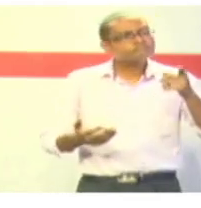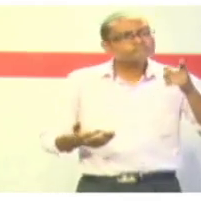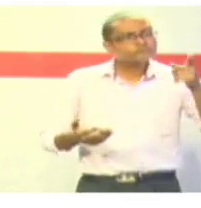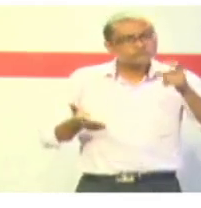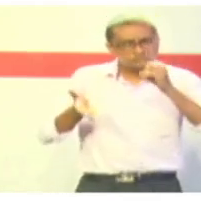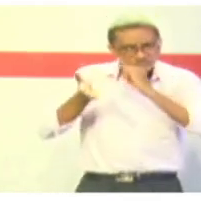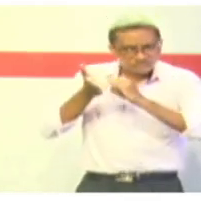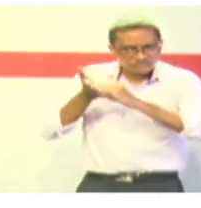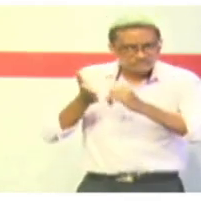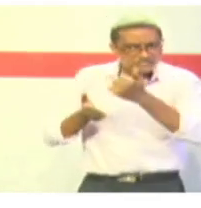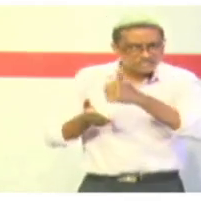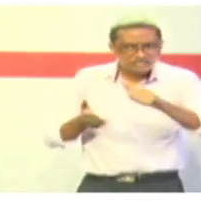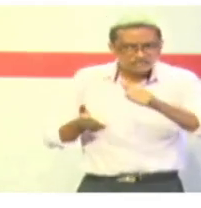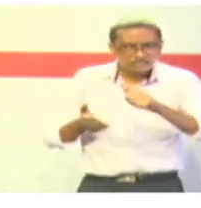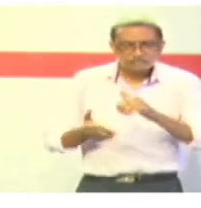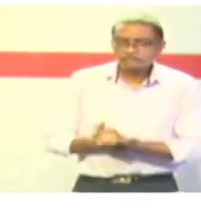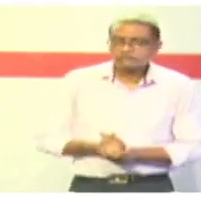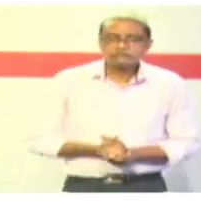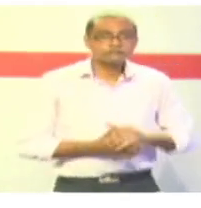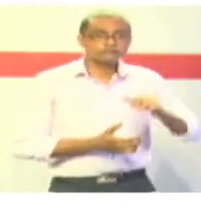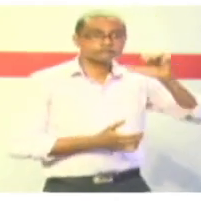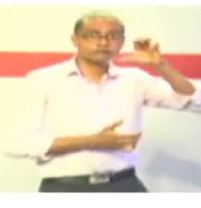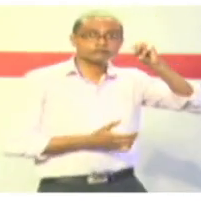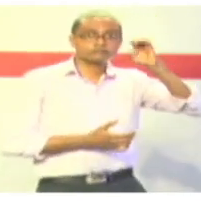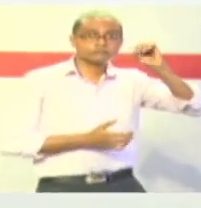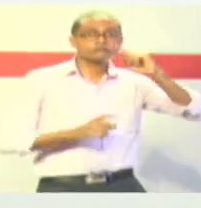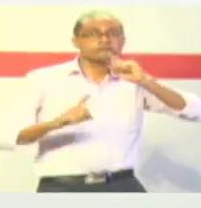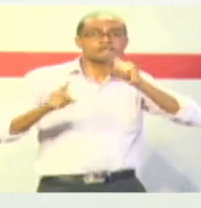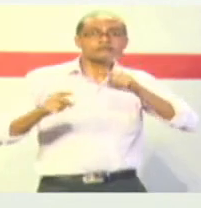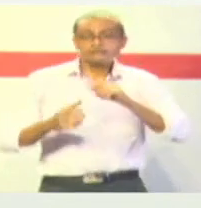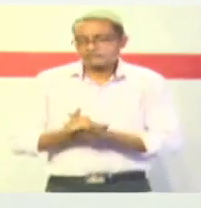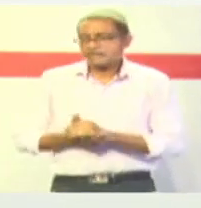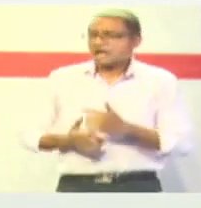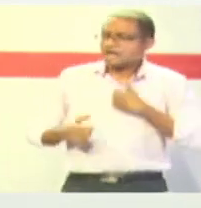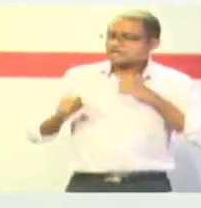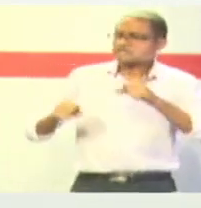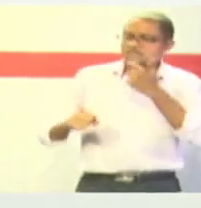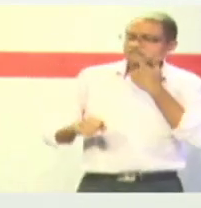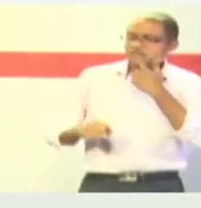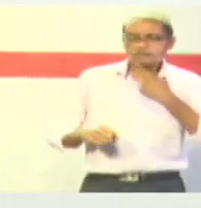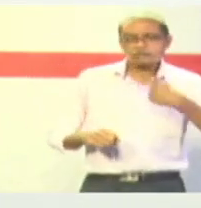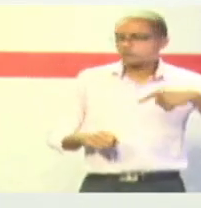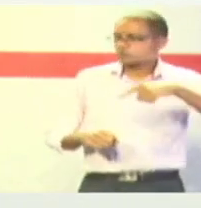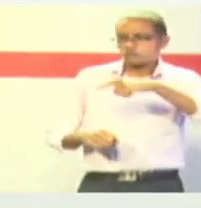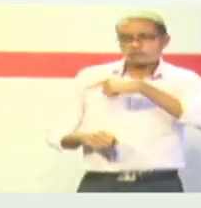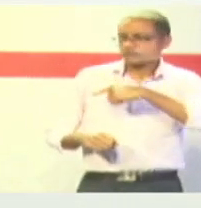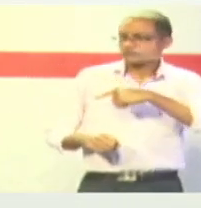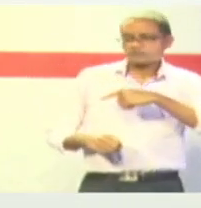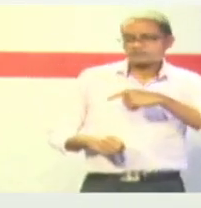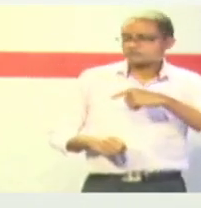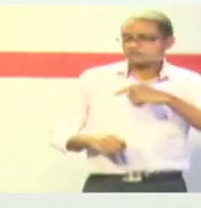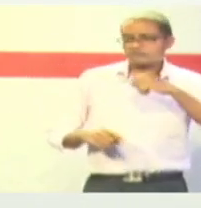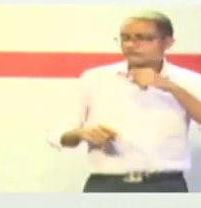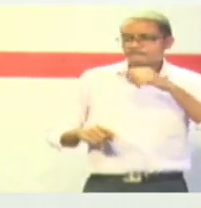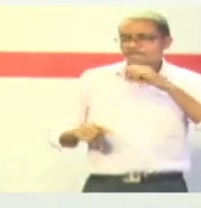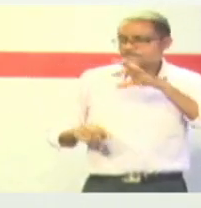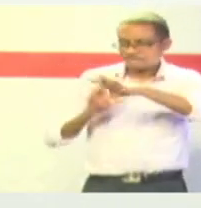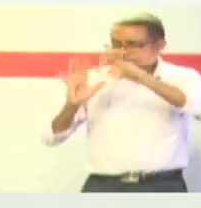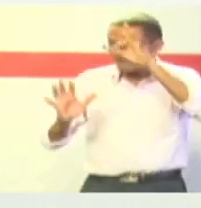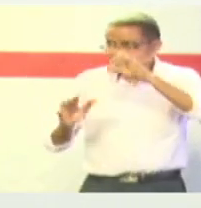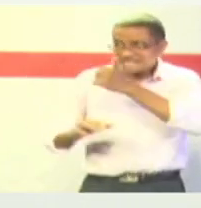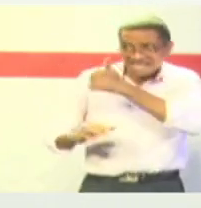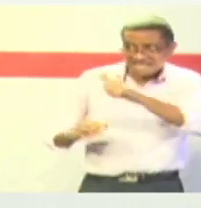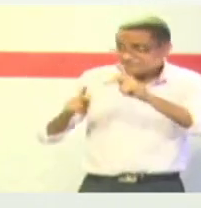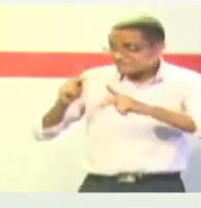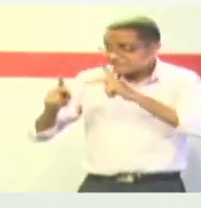you. So I could say that we have not had any deaths related to vaccinations in Trinidad and Tobago. As of this time, we